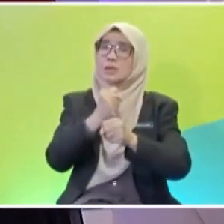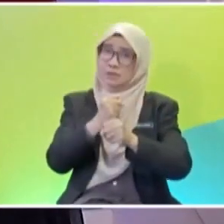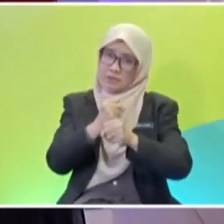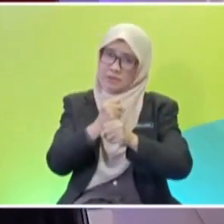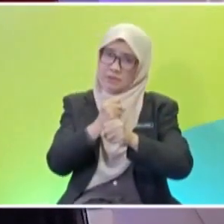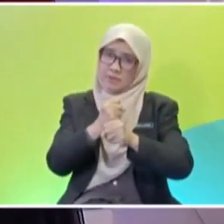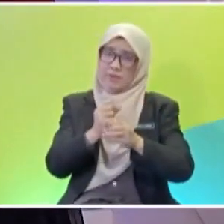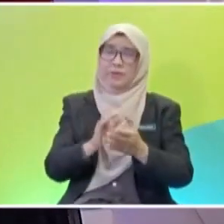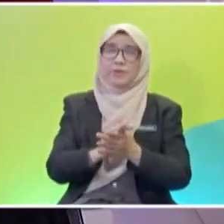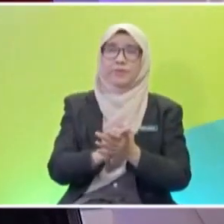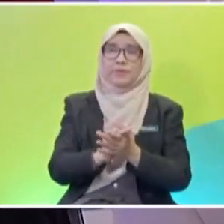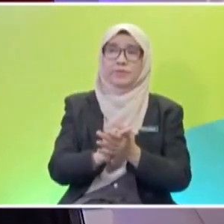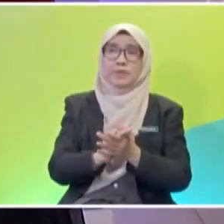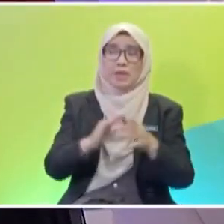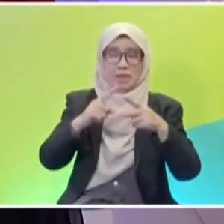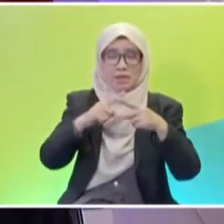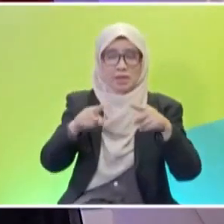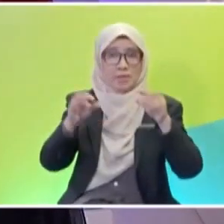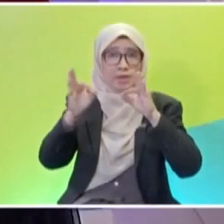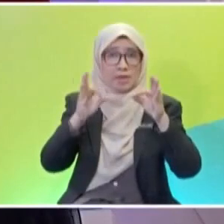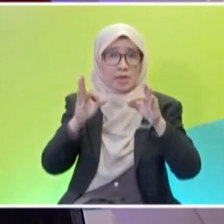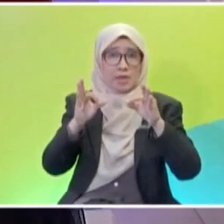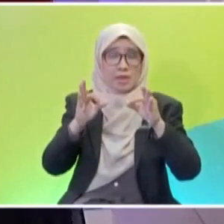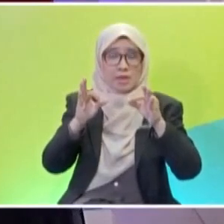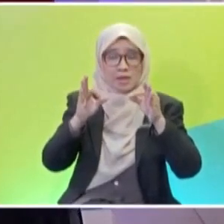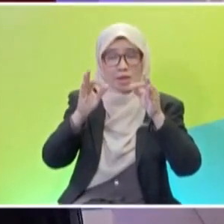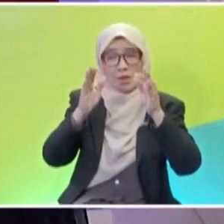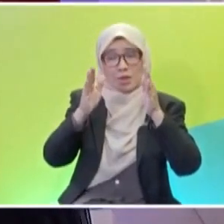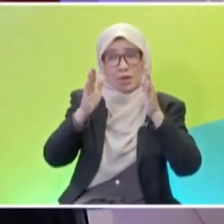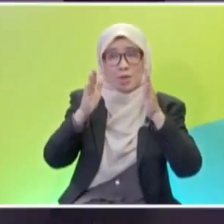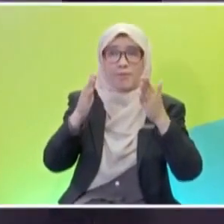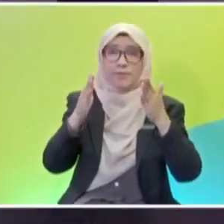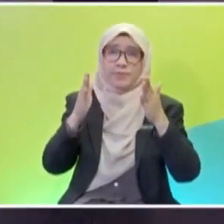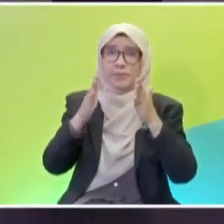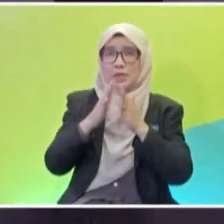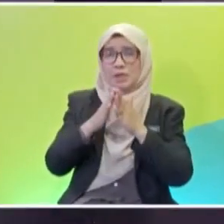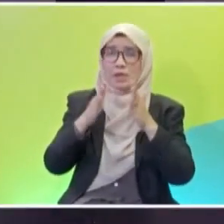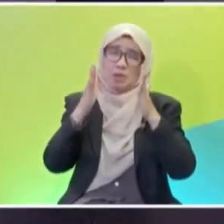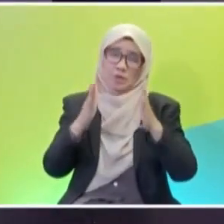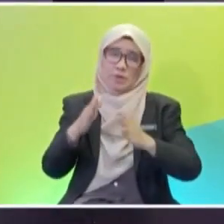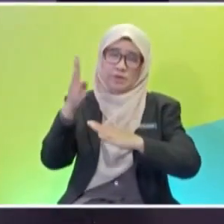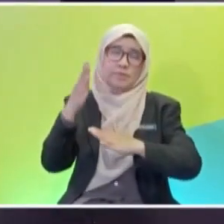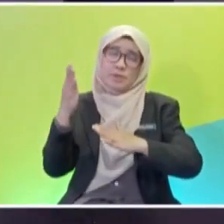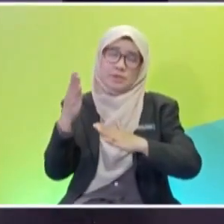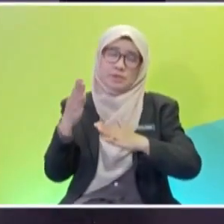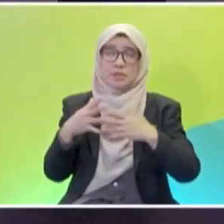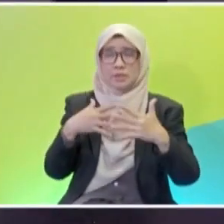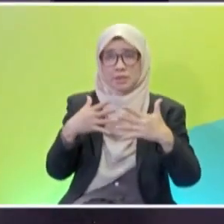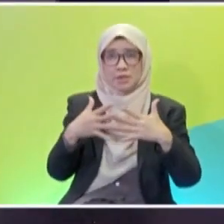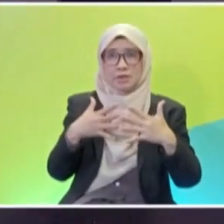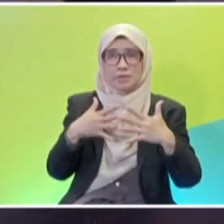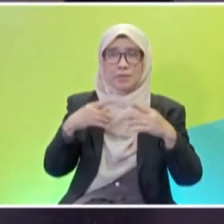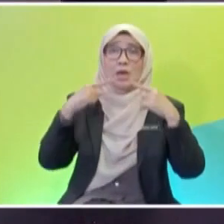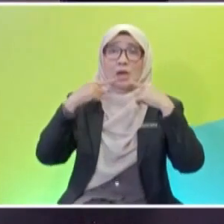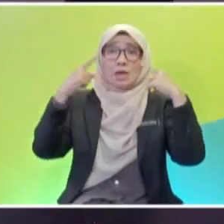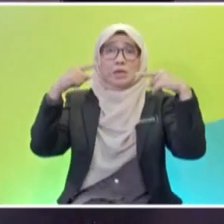they do need to have certain standards to conform to. Yes, right? They are being judged constantly. We have to remember correct. That as well. True. Mm-mm. I